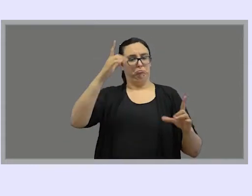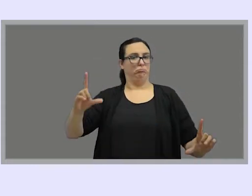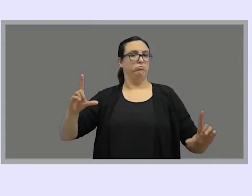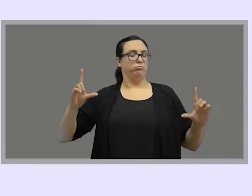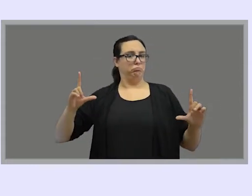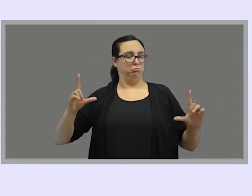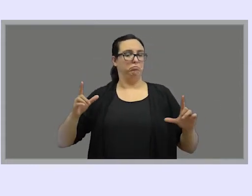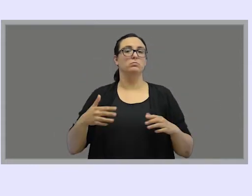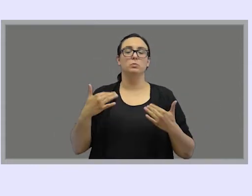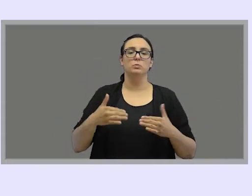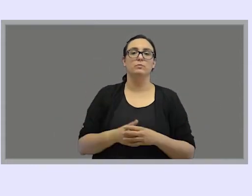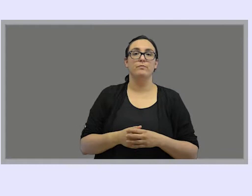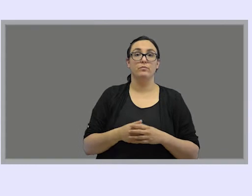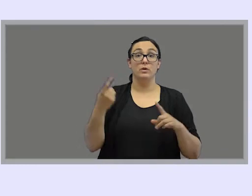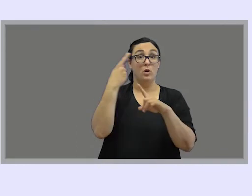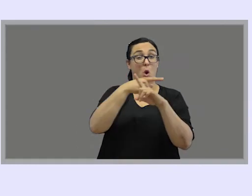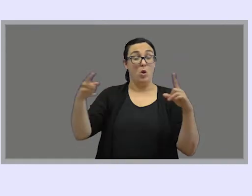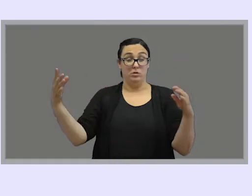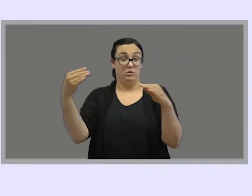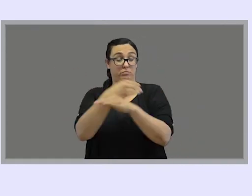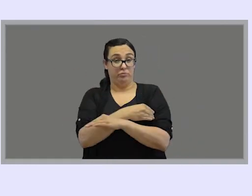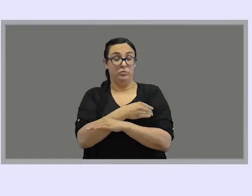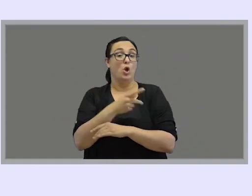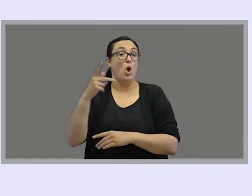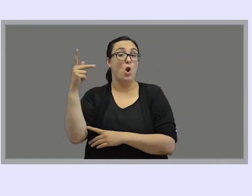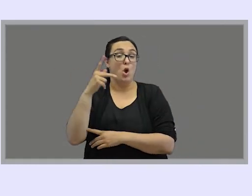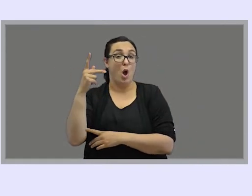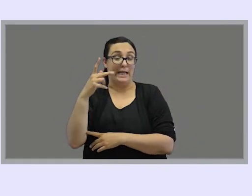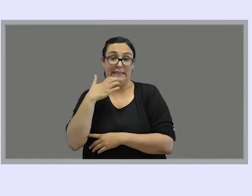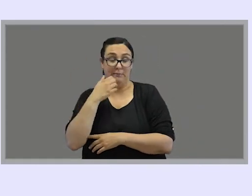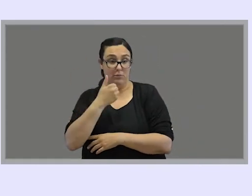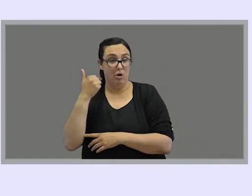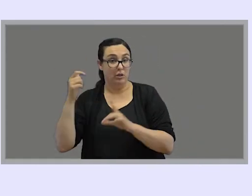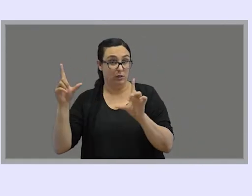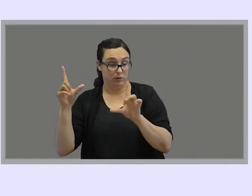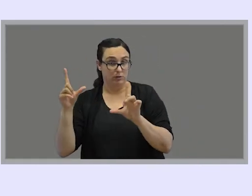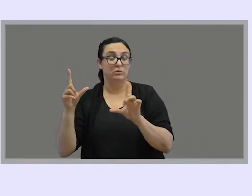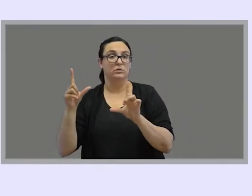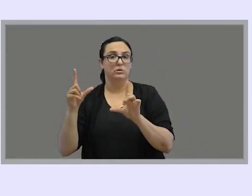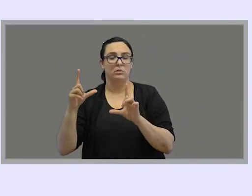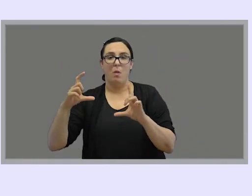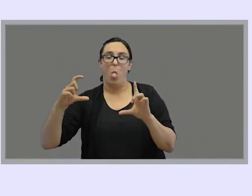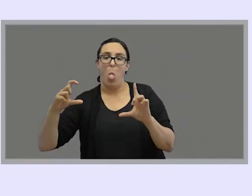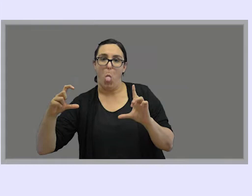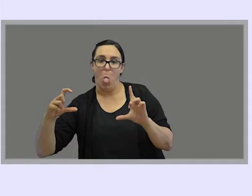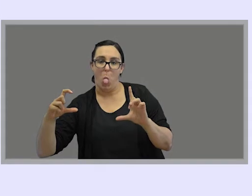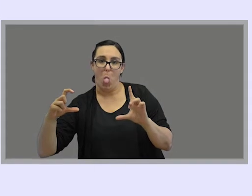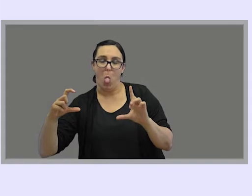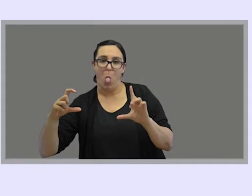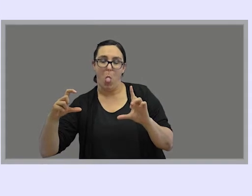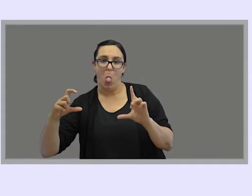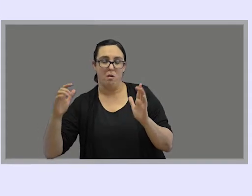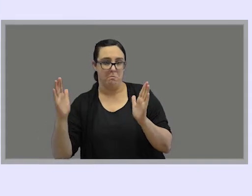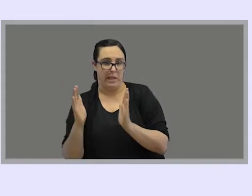the screen. And to contrast, we have the Korean example with a very small,